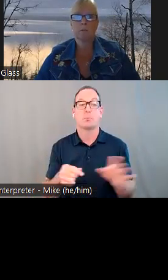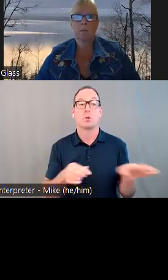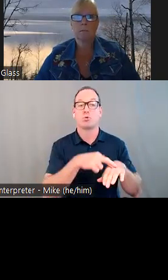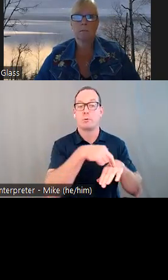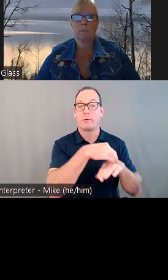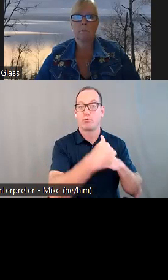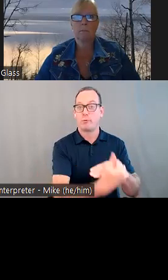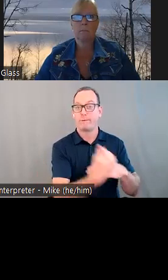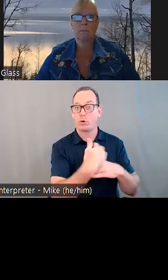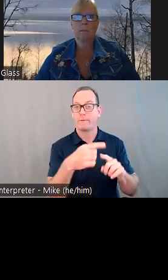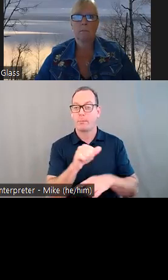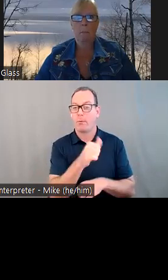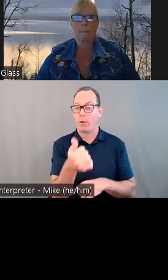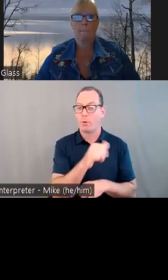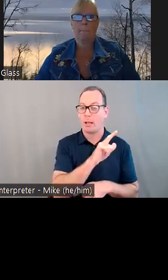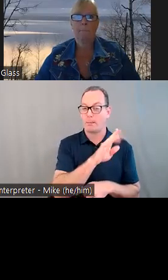organizations.